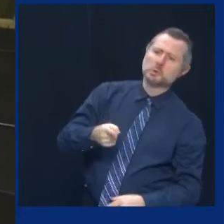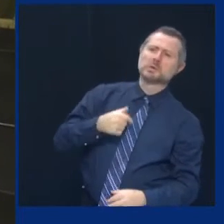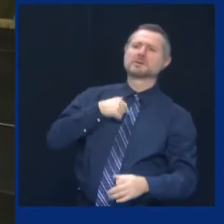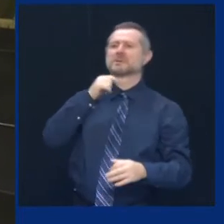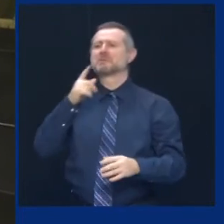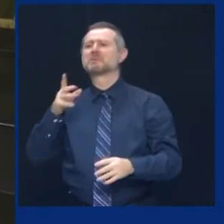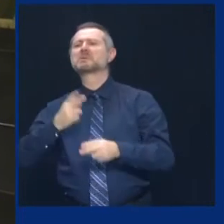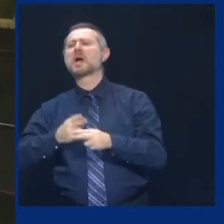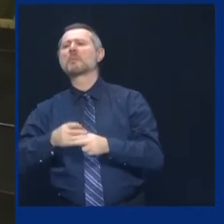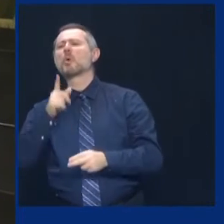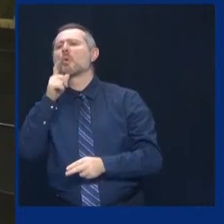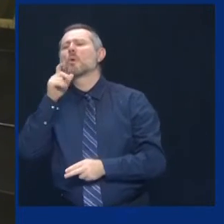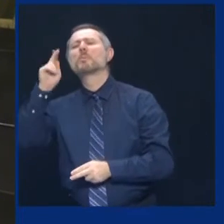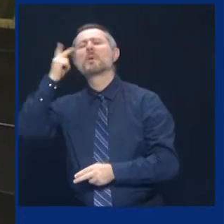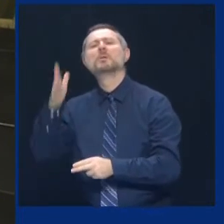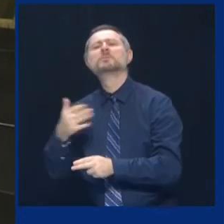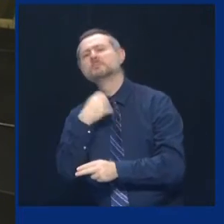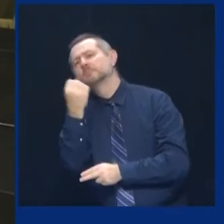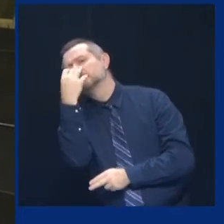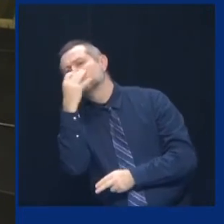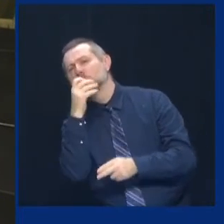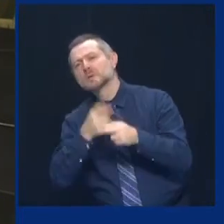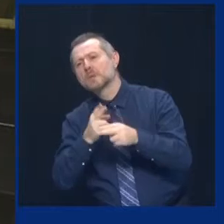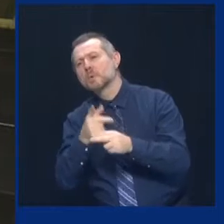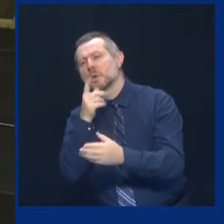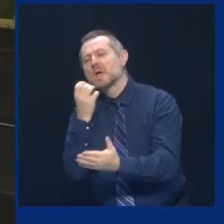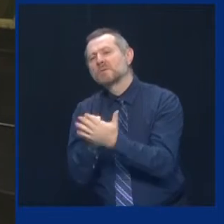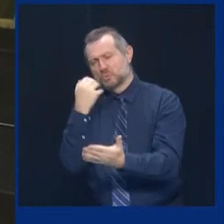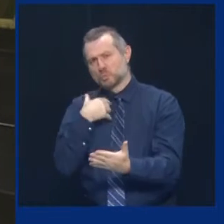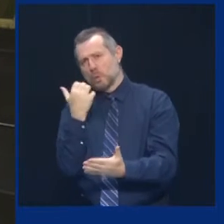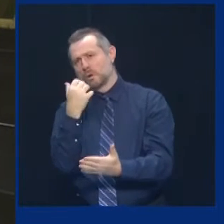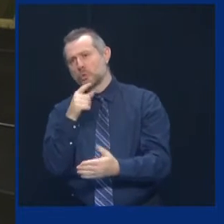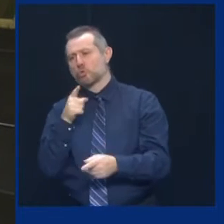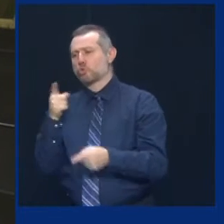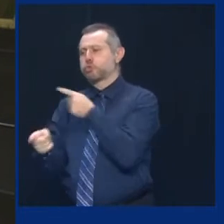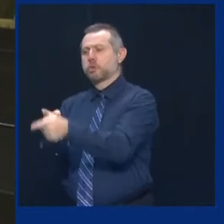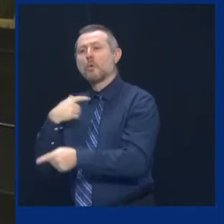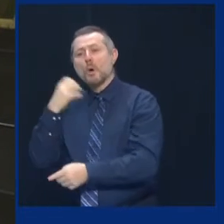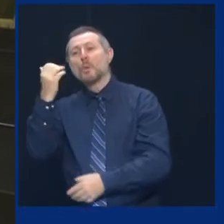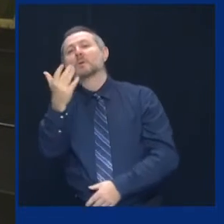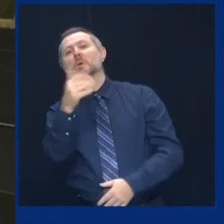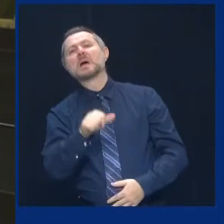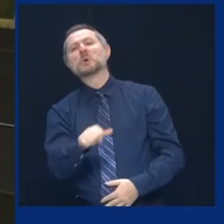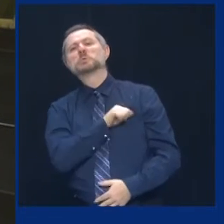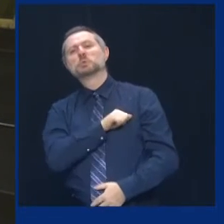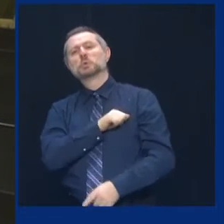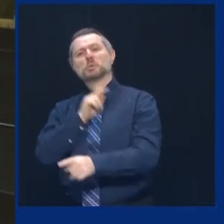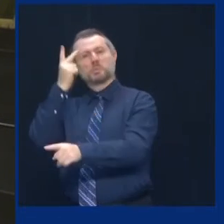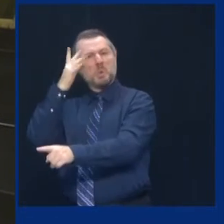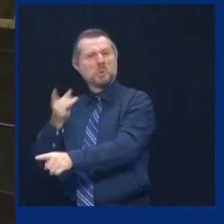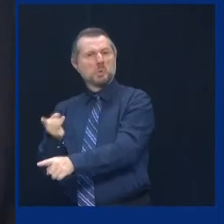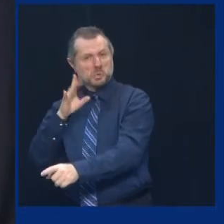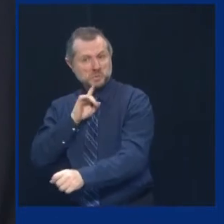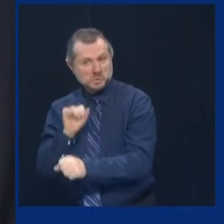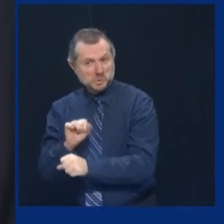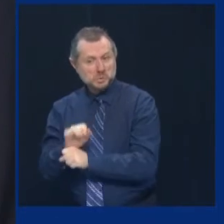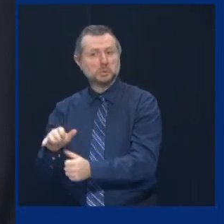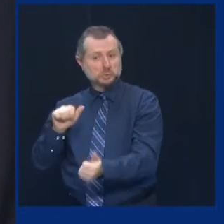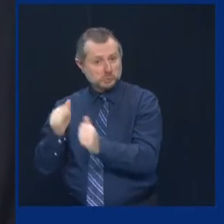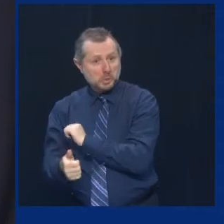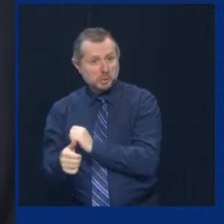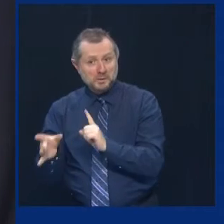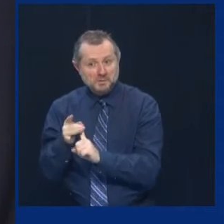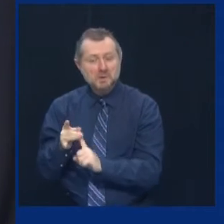and what evidence there is regarding Staten Island's attitude and is affecting its infection rate.